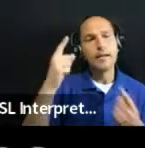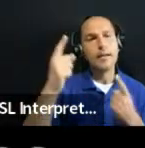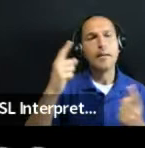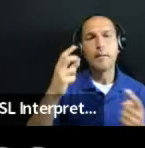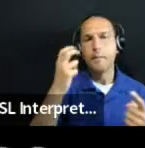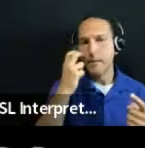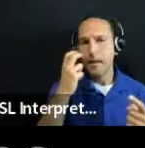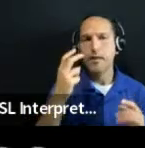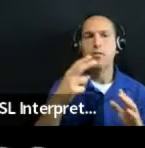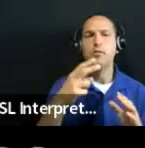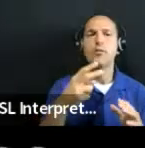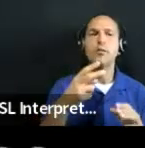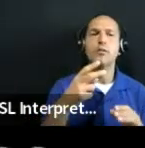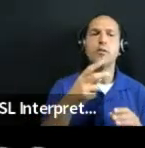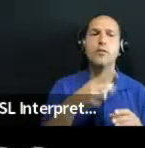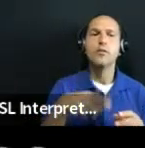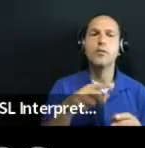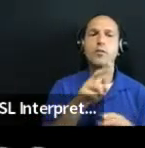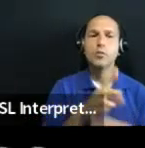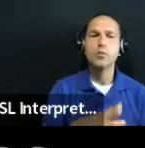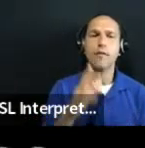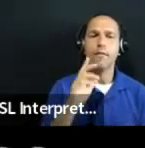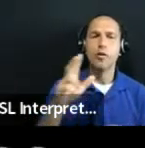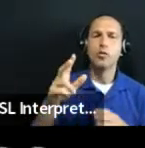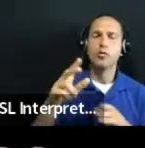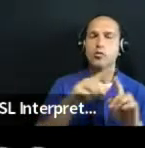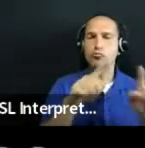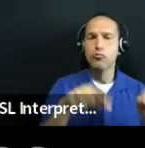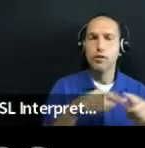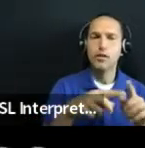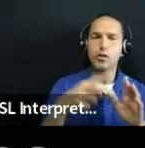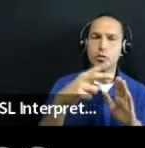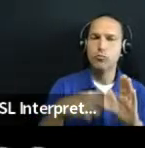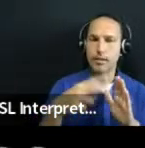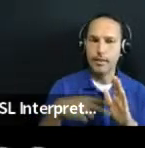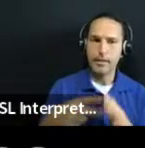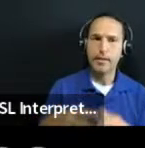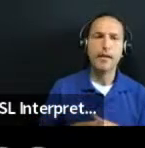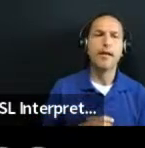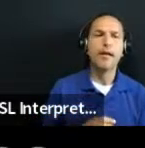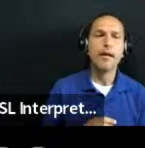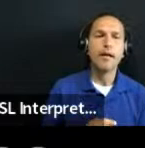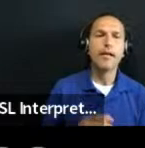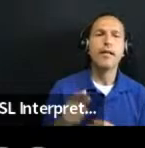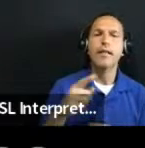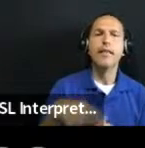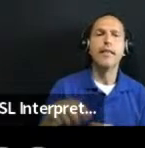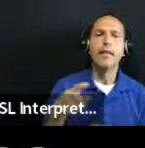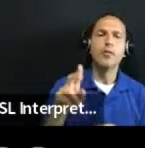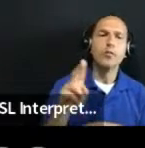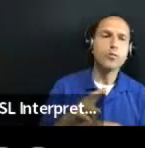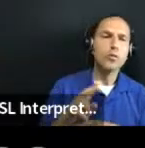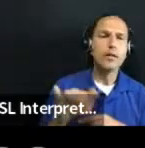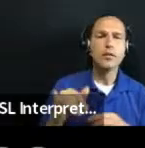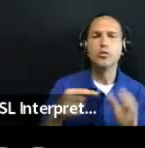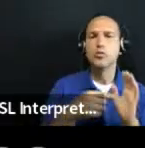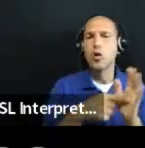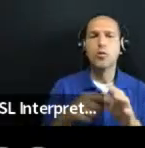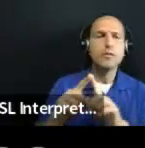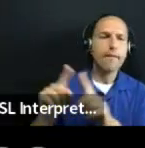who use screen readers. So making non-visual information available in non-visual